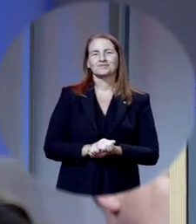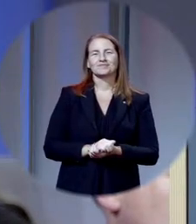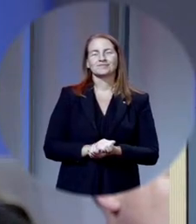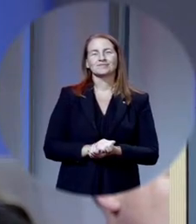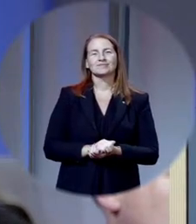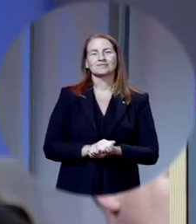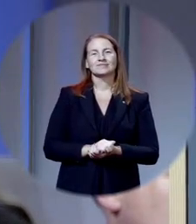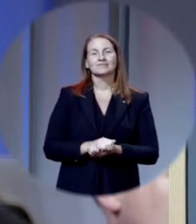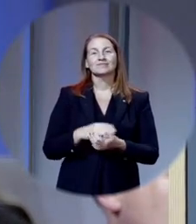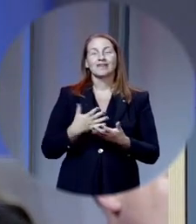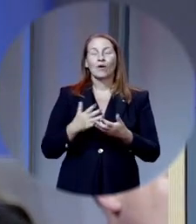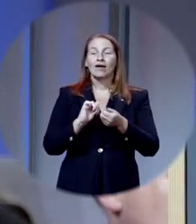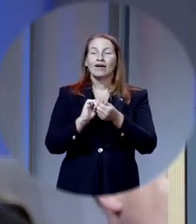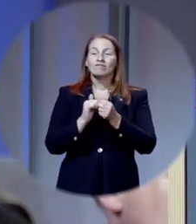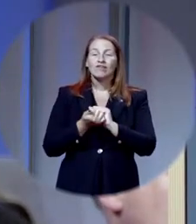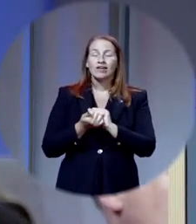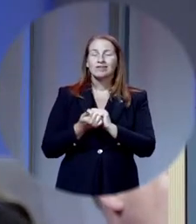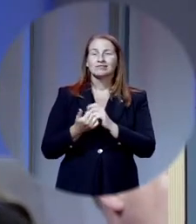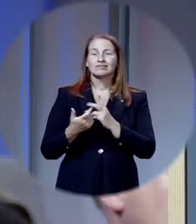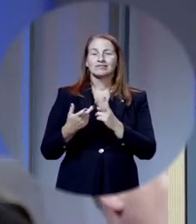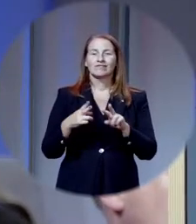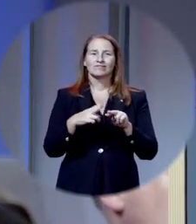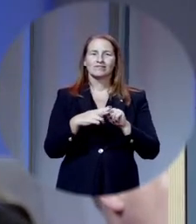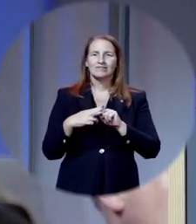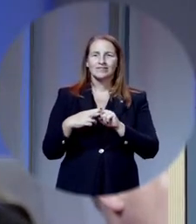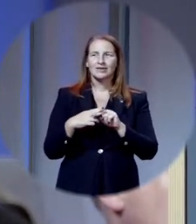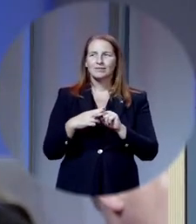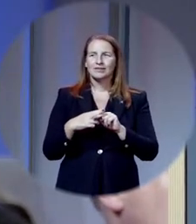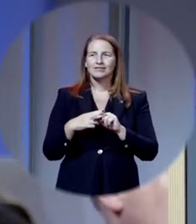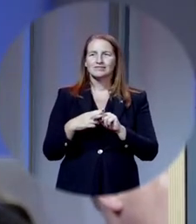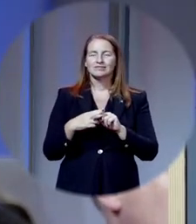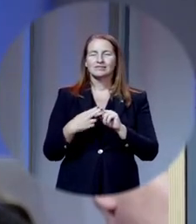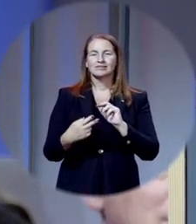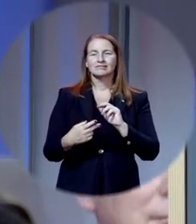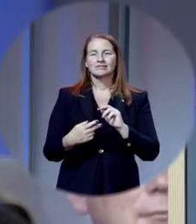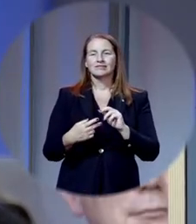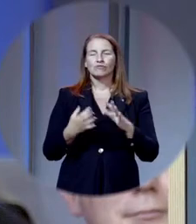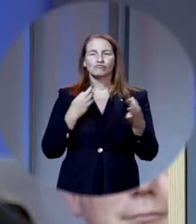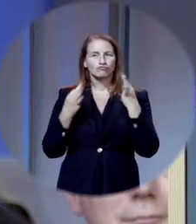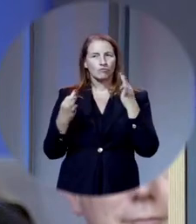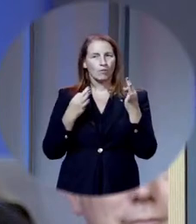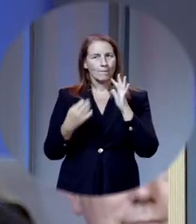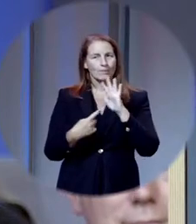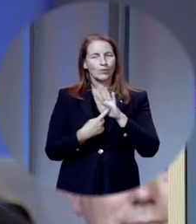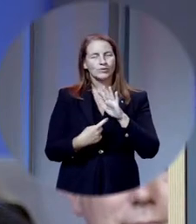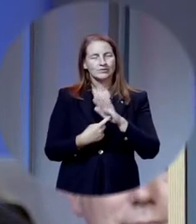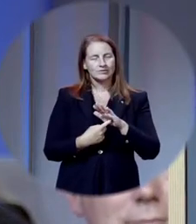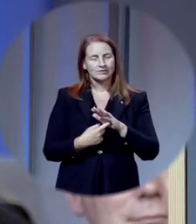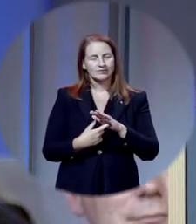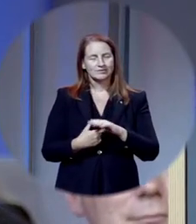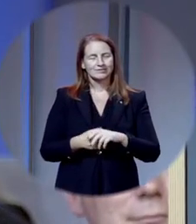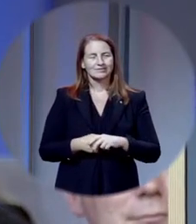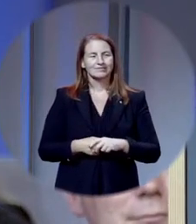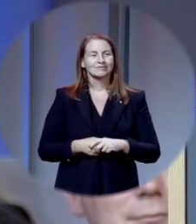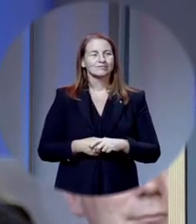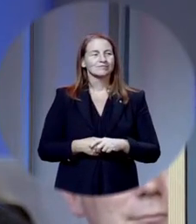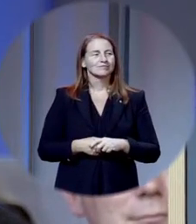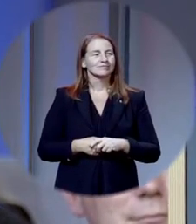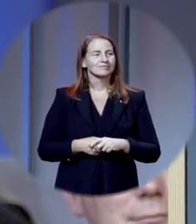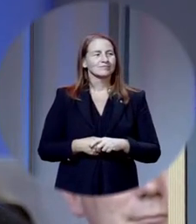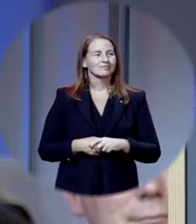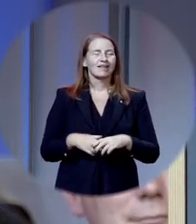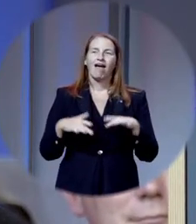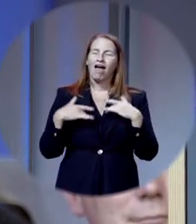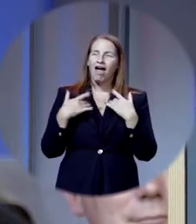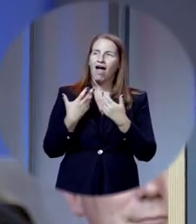Now, friends, family, supporters, you have a really important role to play in this ceremony. I sense that you have